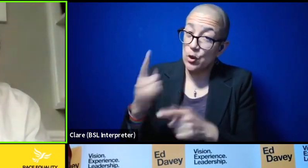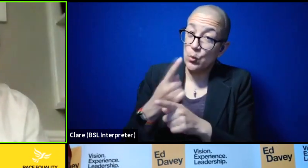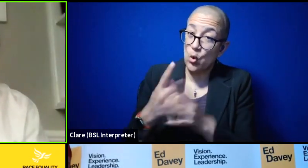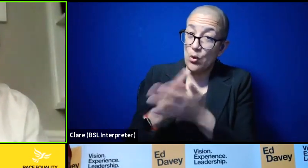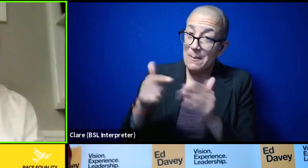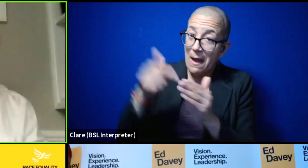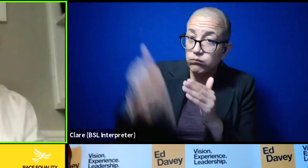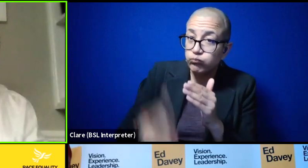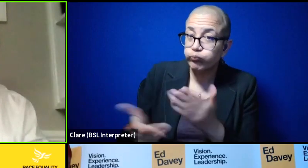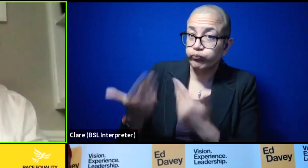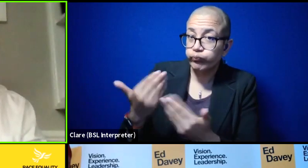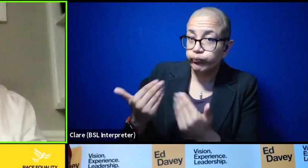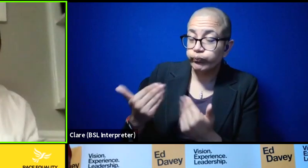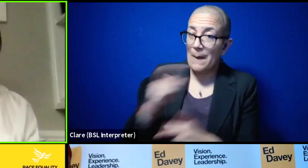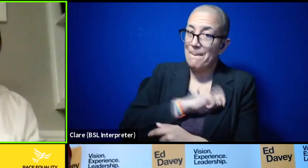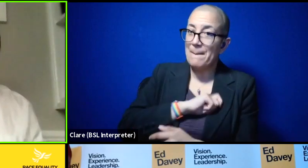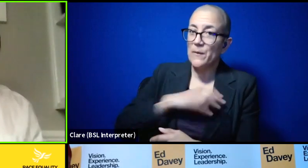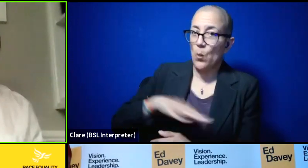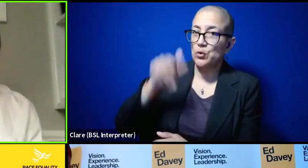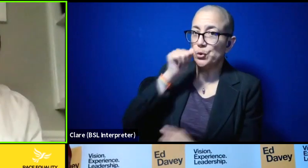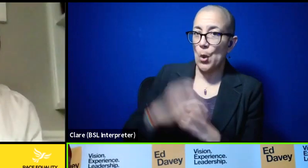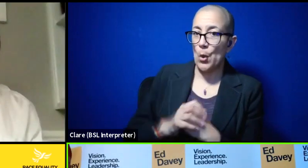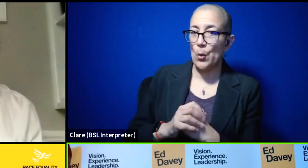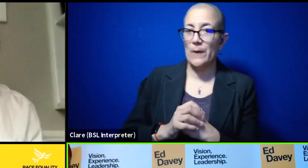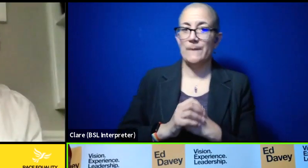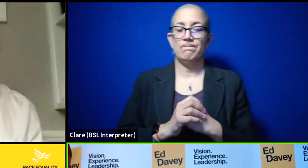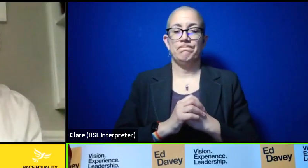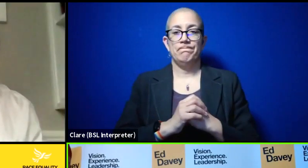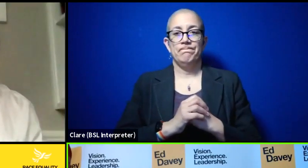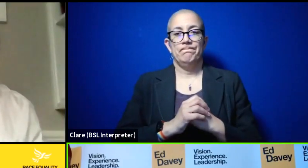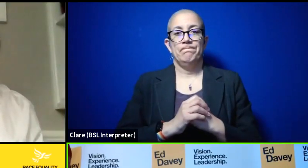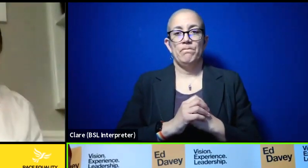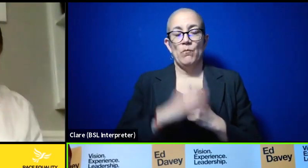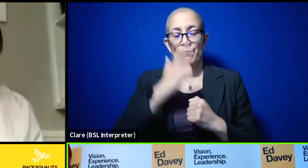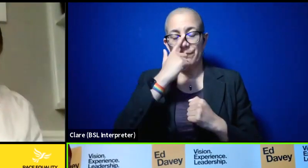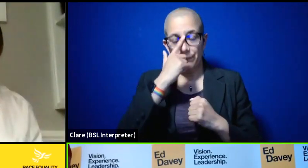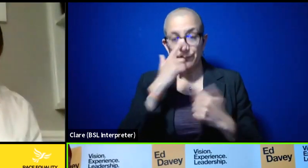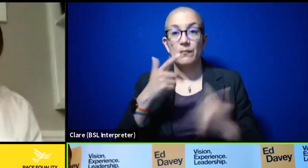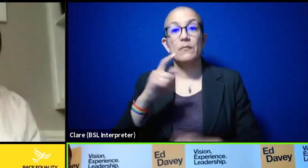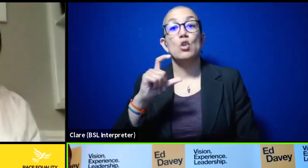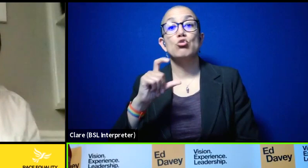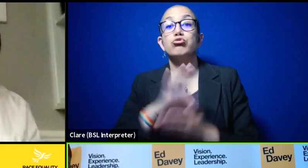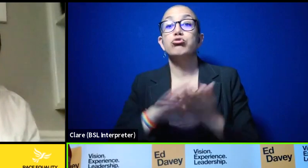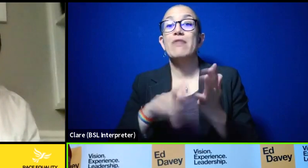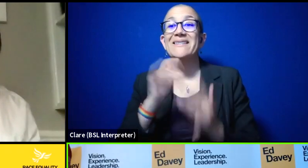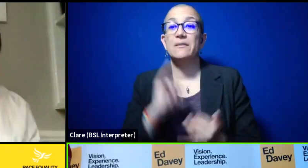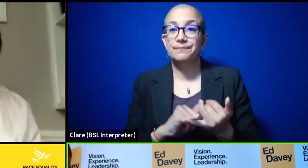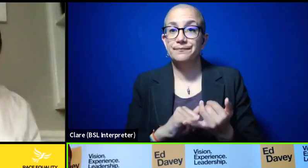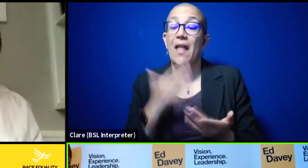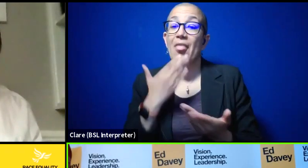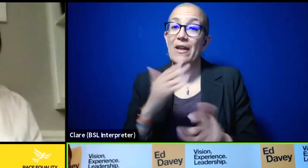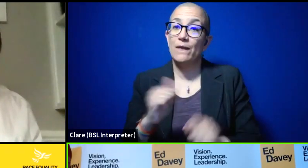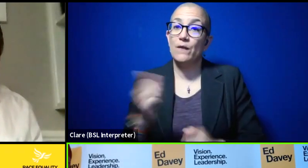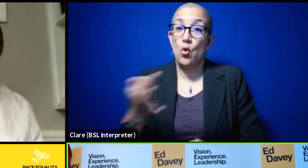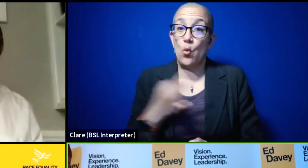lot of members here want to know about. Well, Chris, thank you very much for your question. How can you trust me?